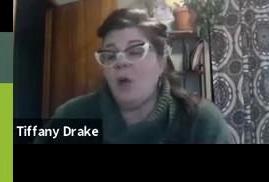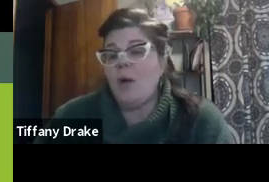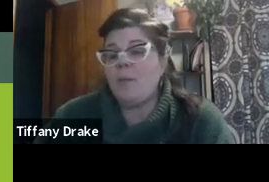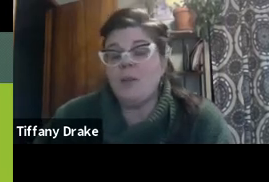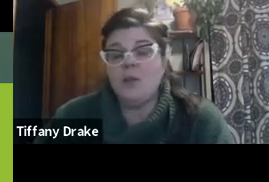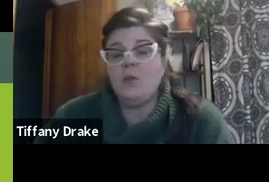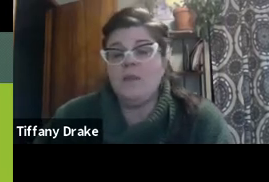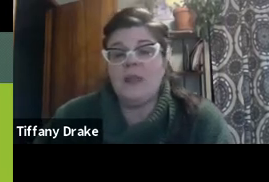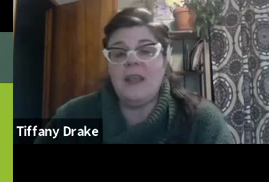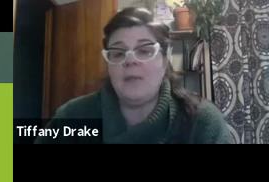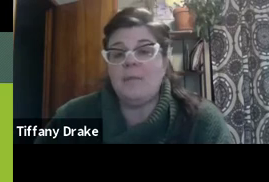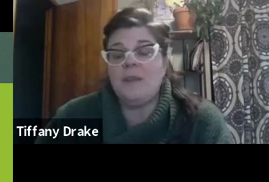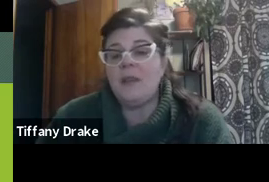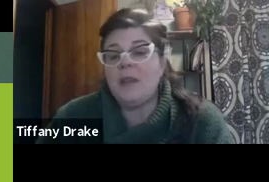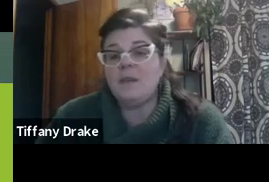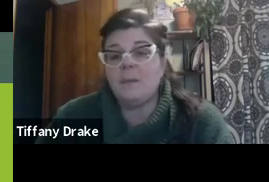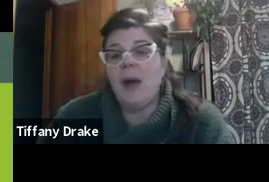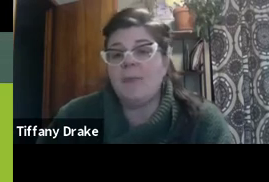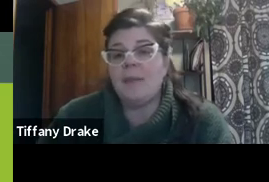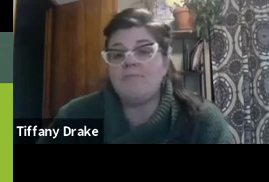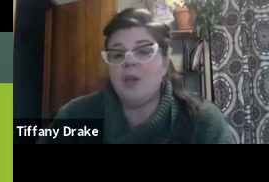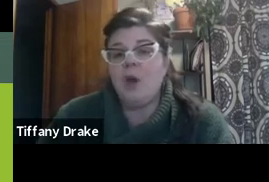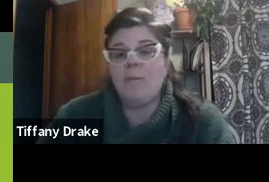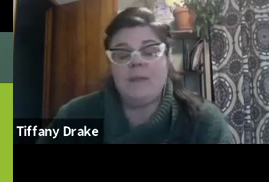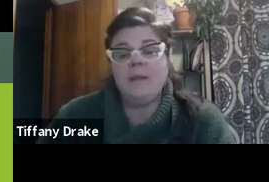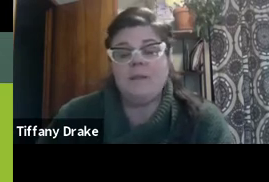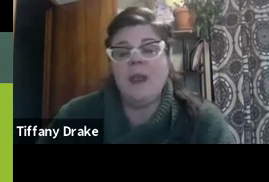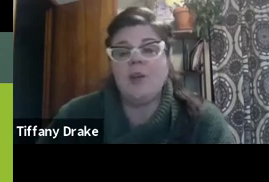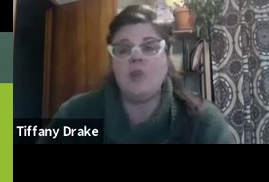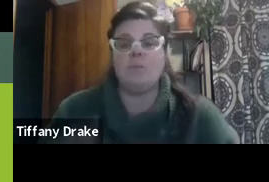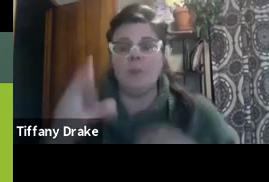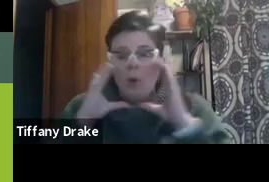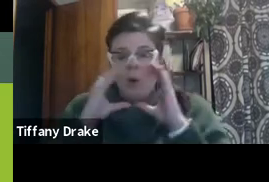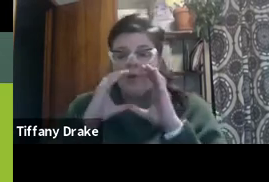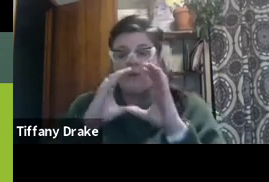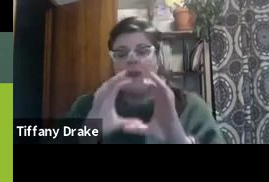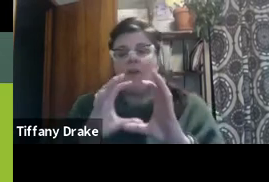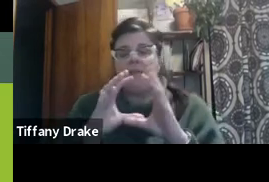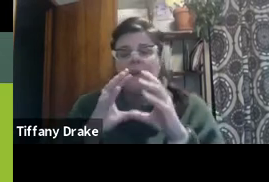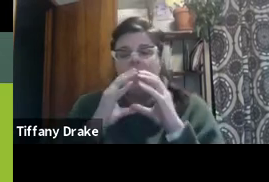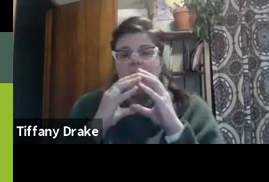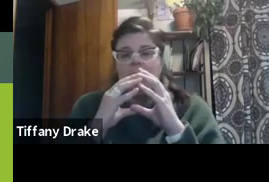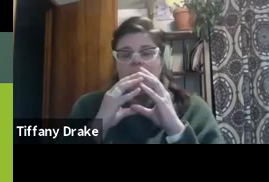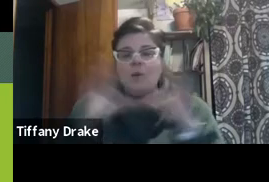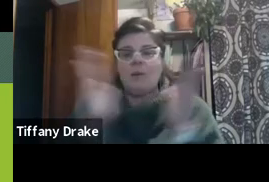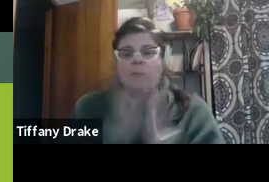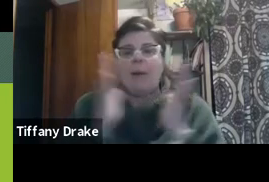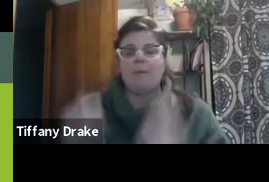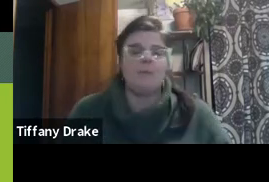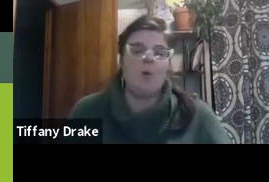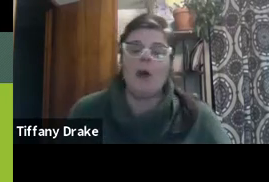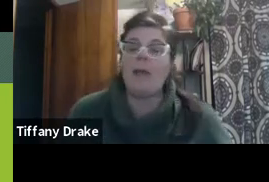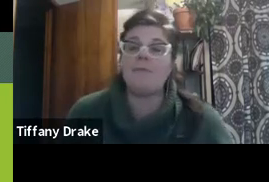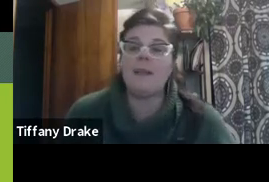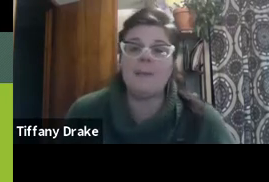can blow up balloons and label them feelings and pop them. You know, I'm feeling scared, and you can blow all your scary feelings into the balloon and pop